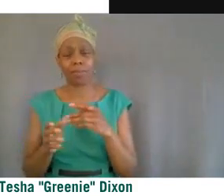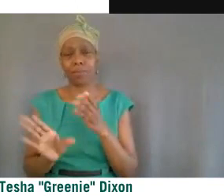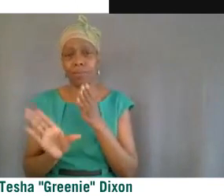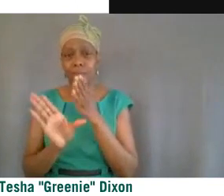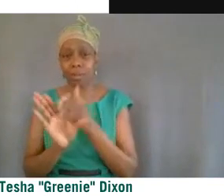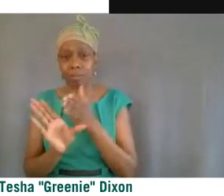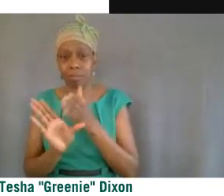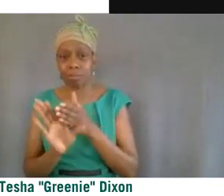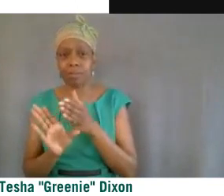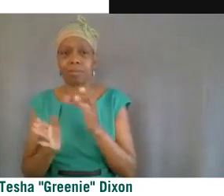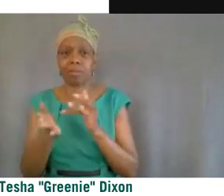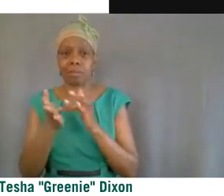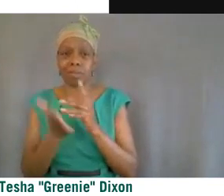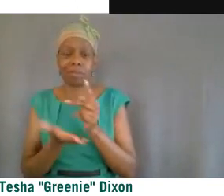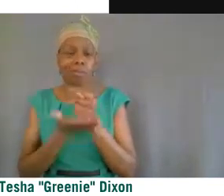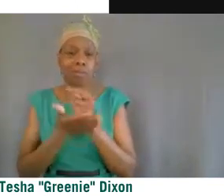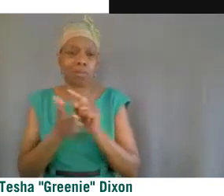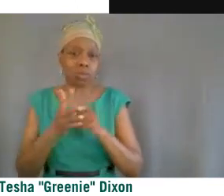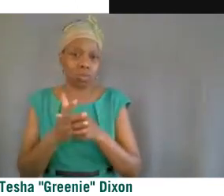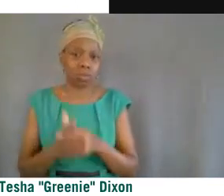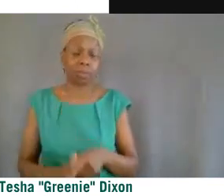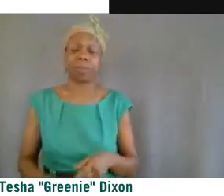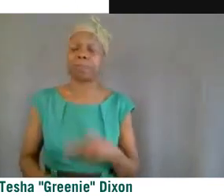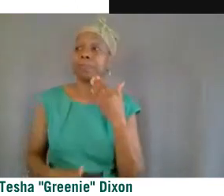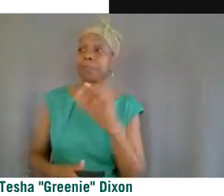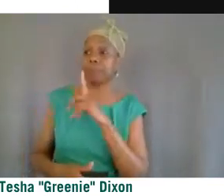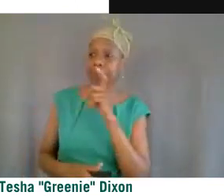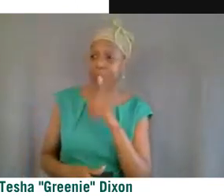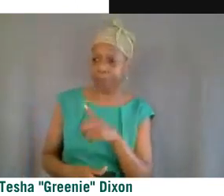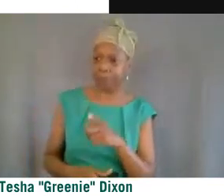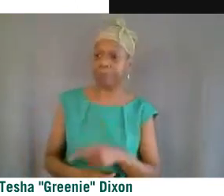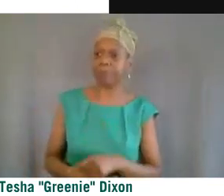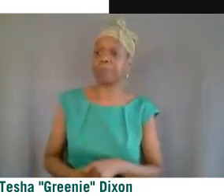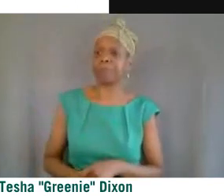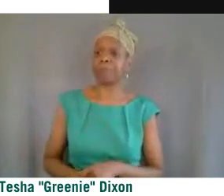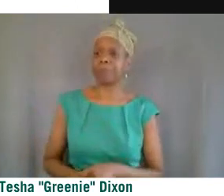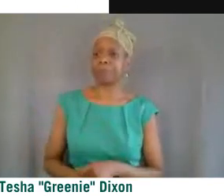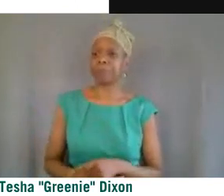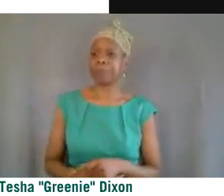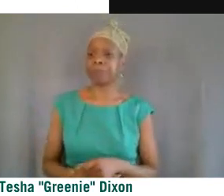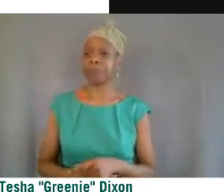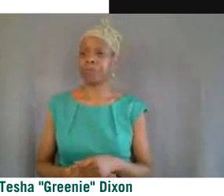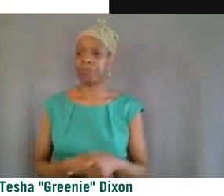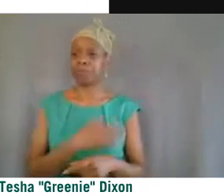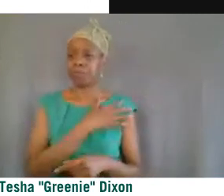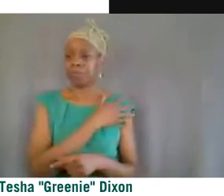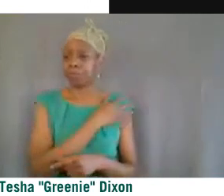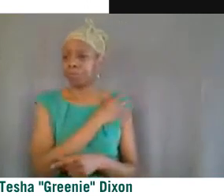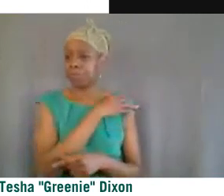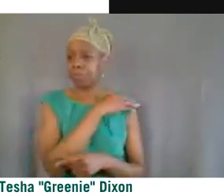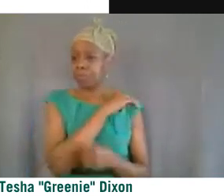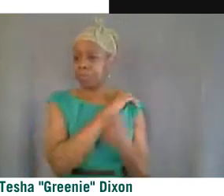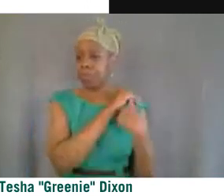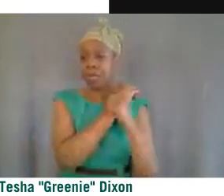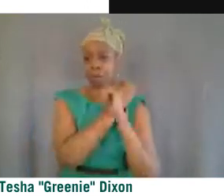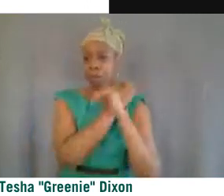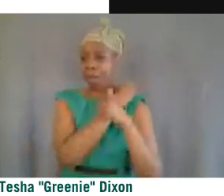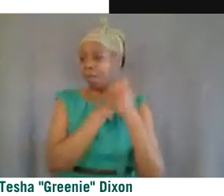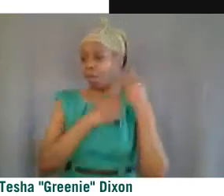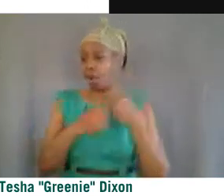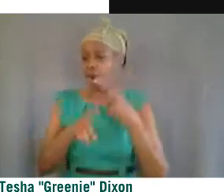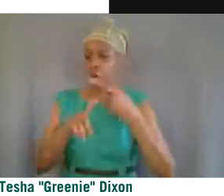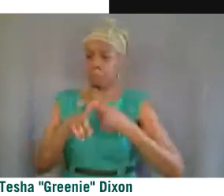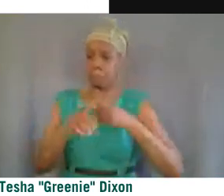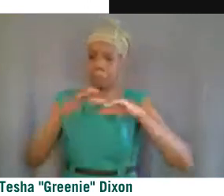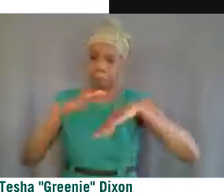start? Good question. So I don't have a hard minimum. I'll start with that.